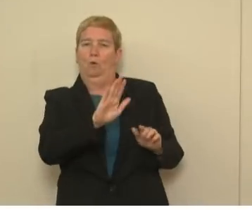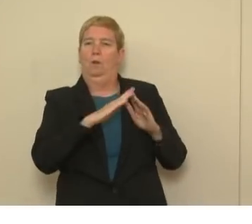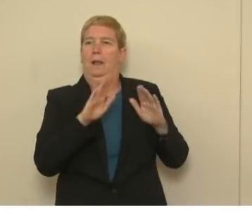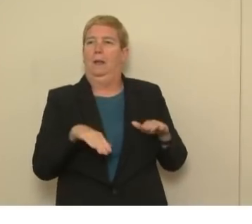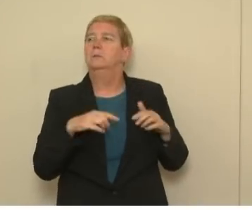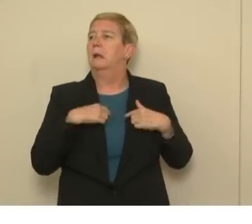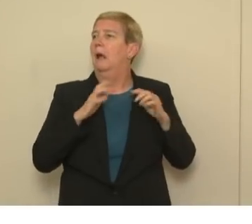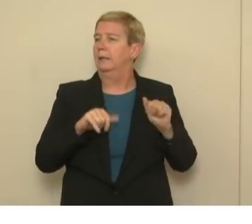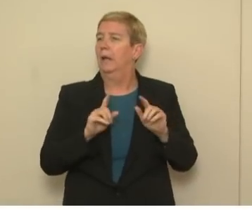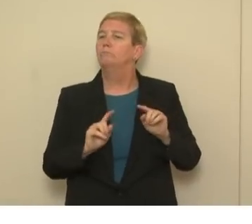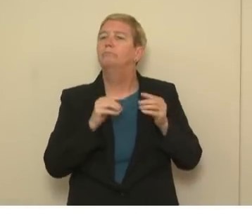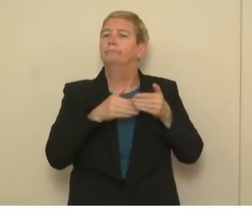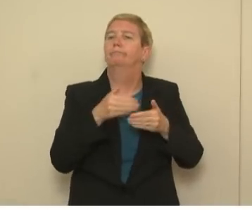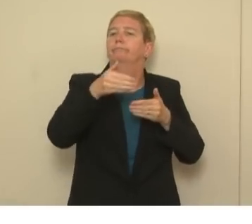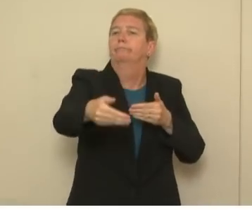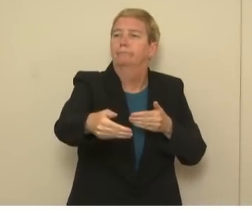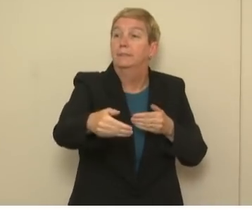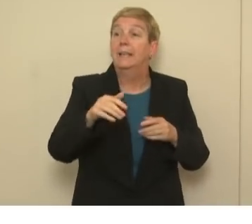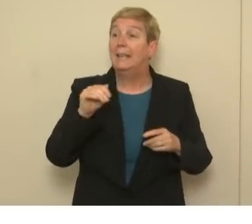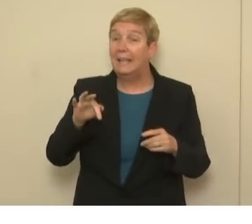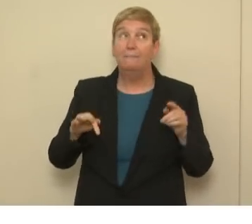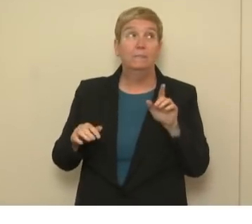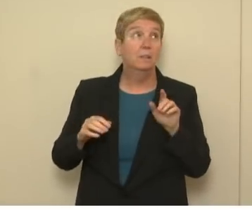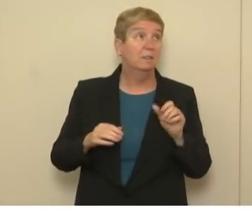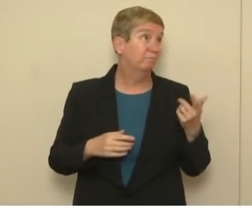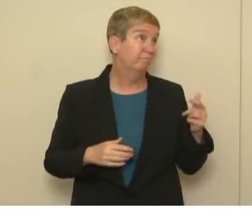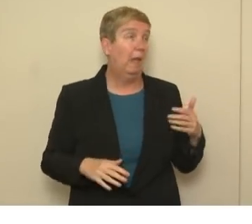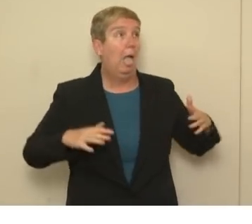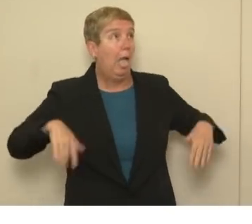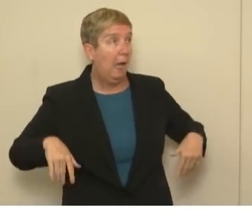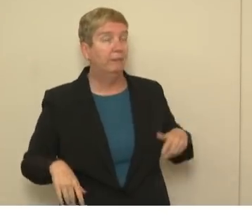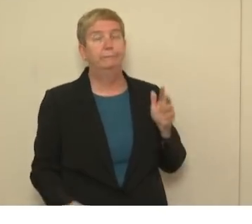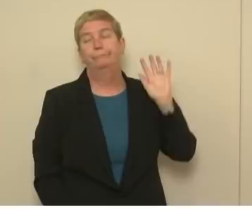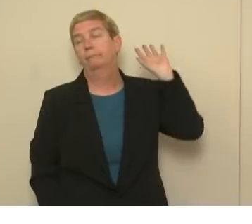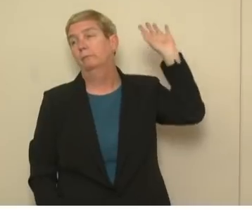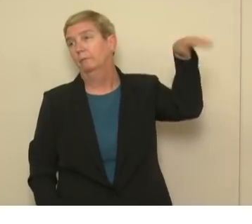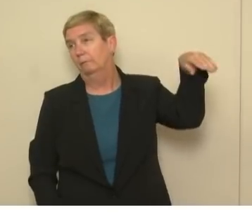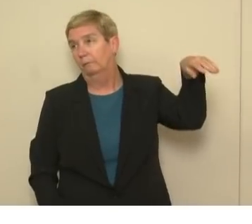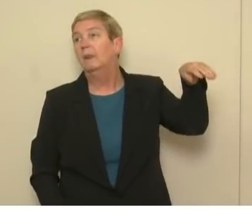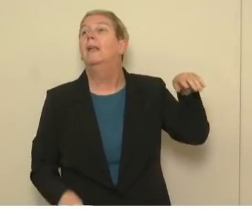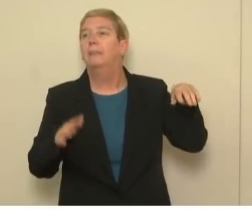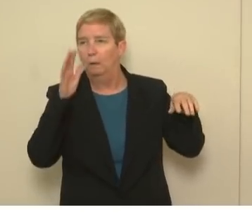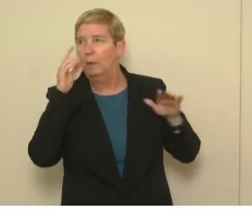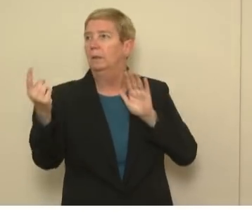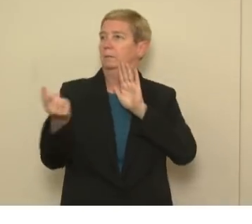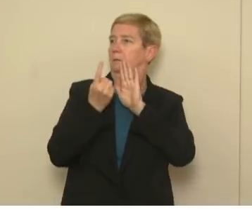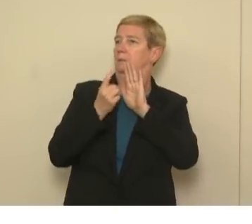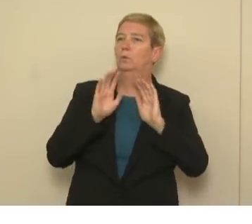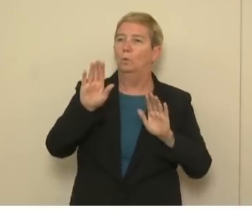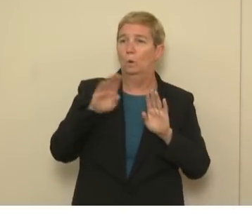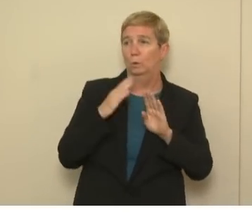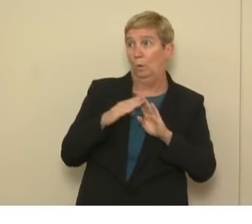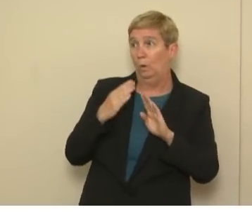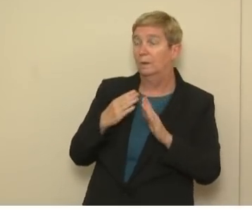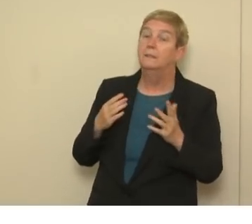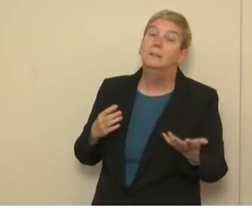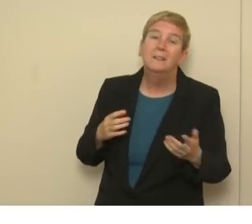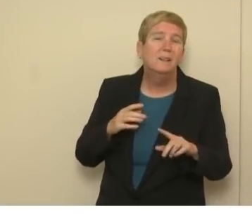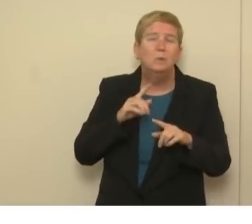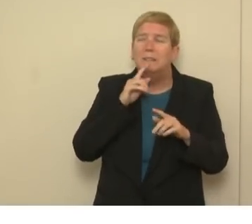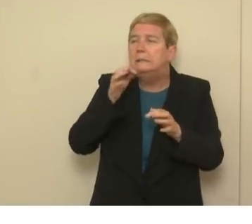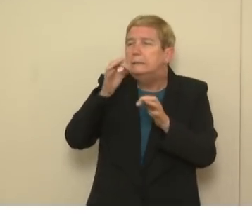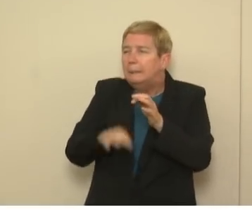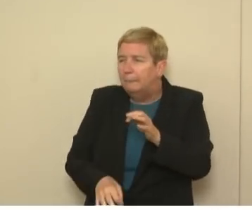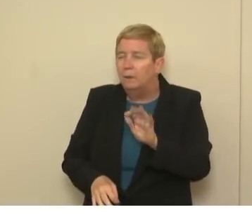show you completed it, so I'll have to knock your door. So again, completing the census, 10 questions, super simple. They will not ask your